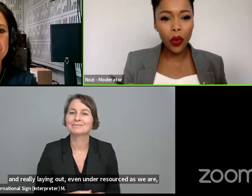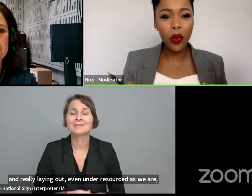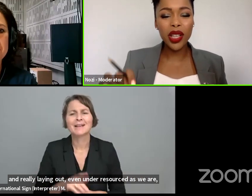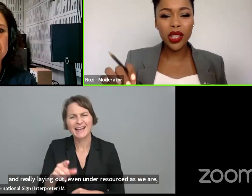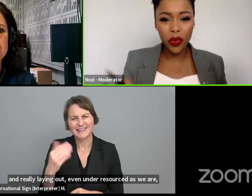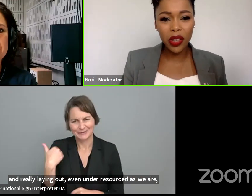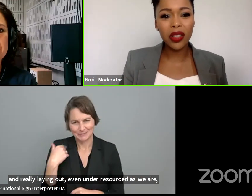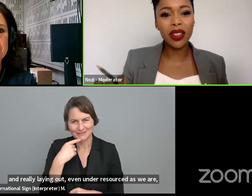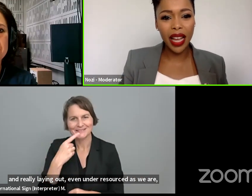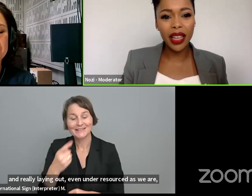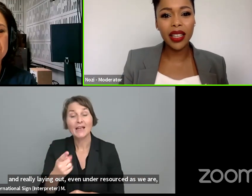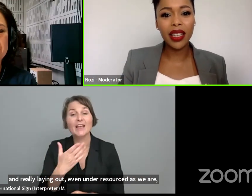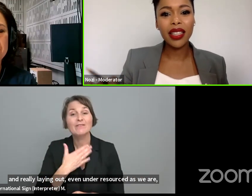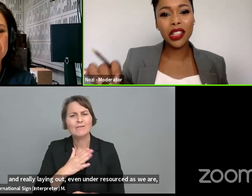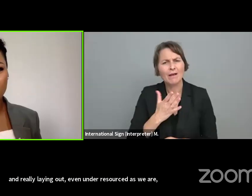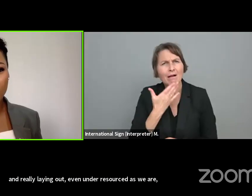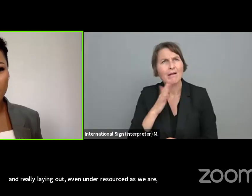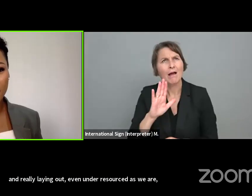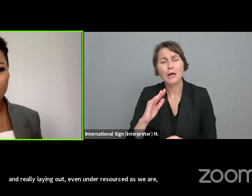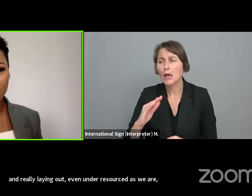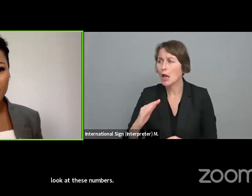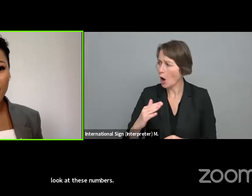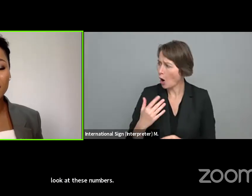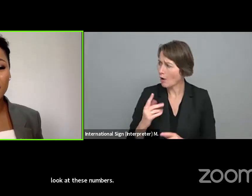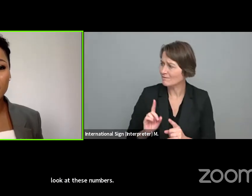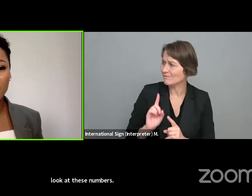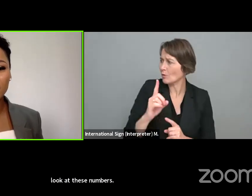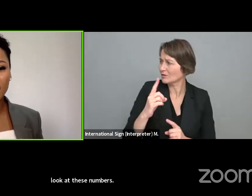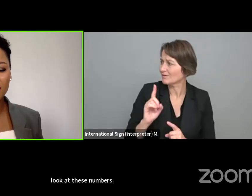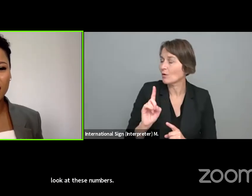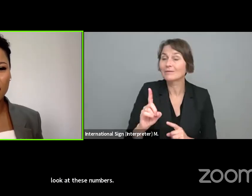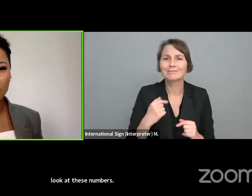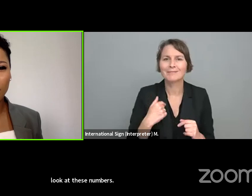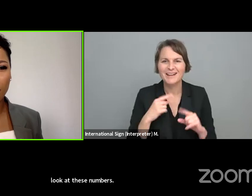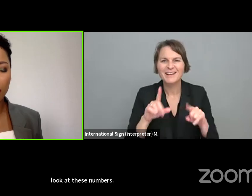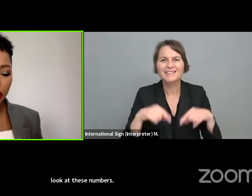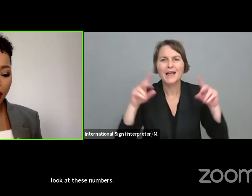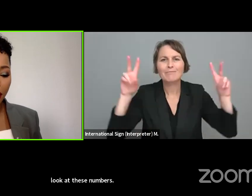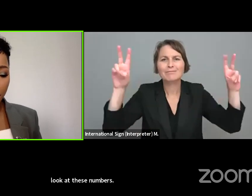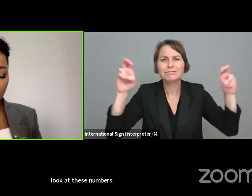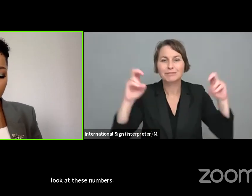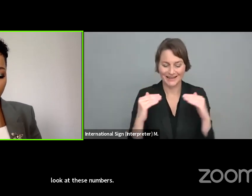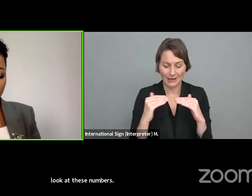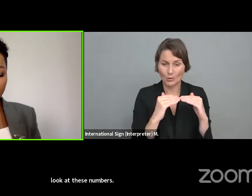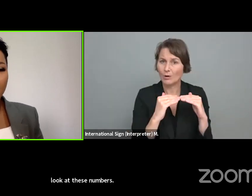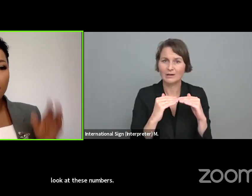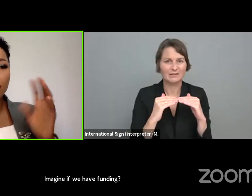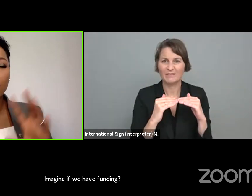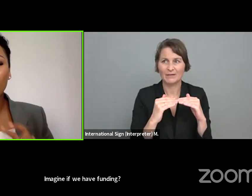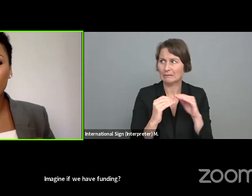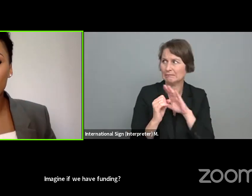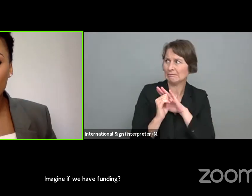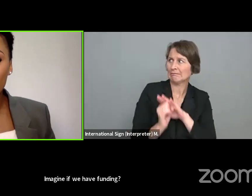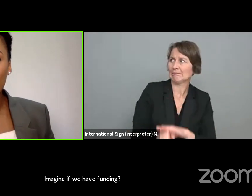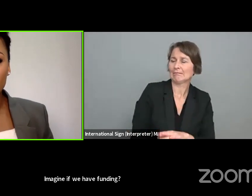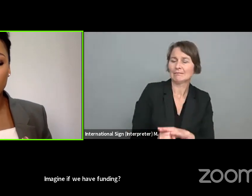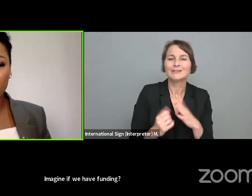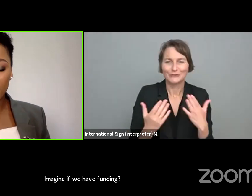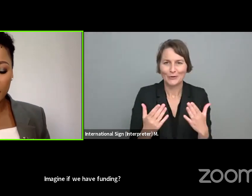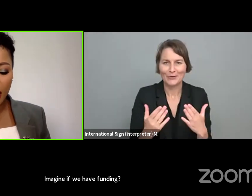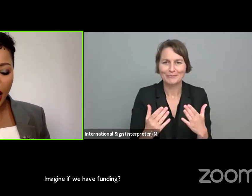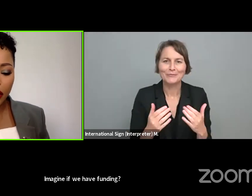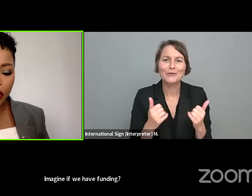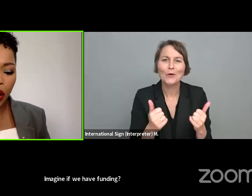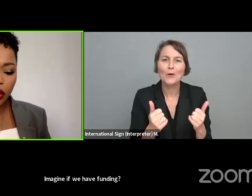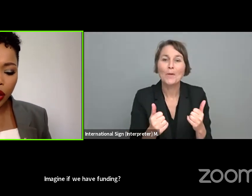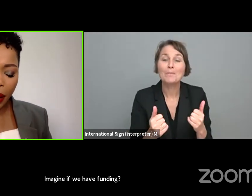will always feel like discrimination. And it's such an incredible point to begin to unpack. Before I make my way back to